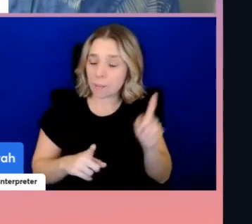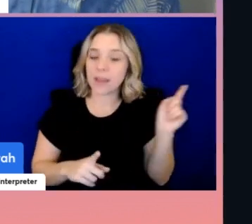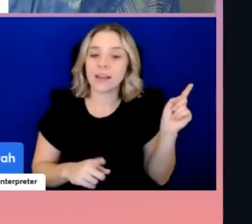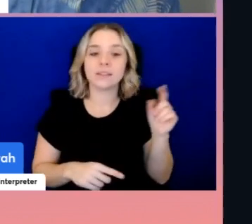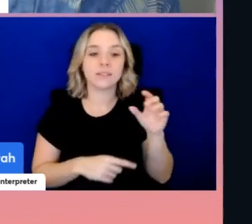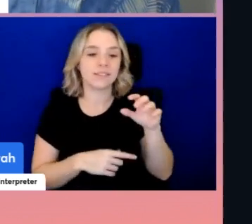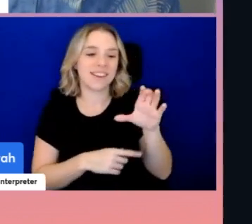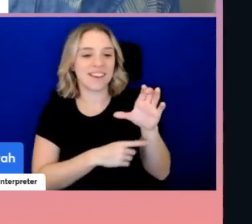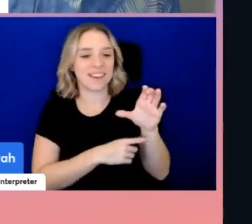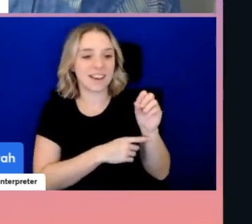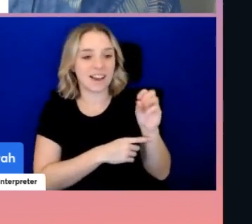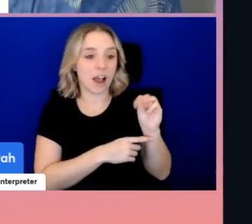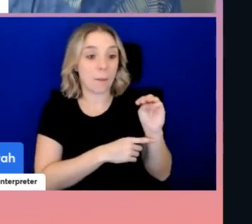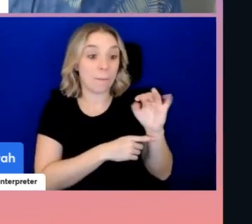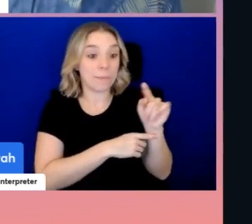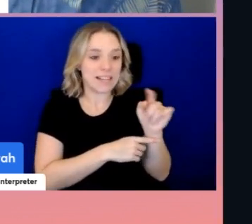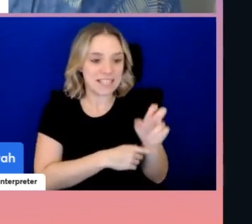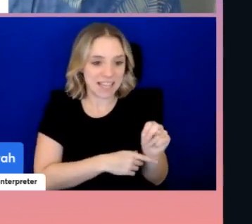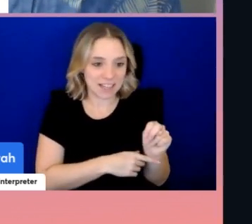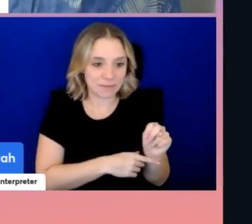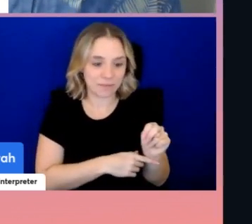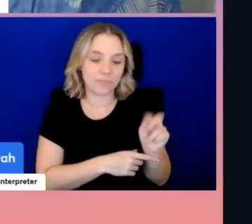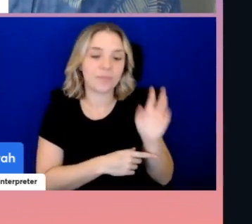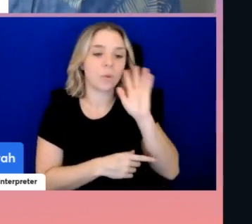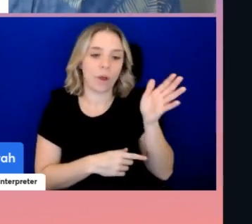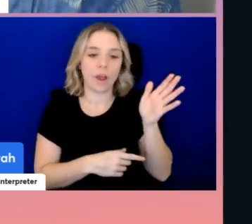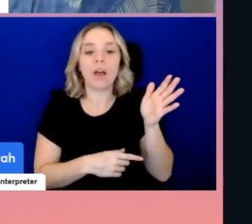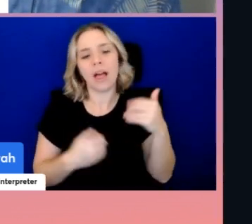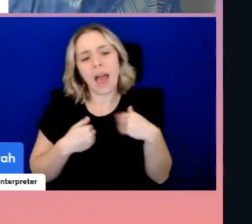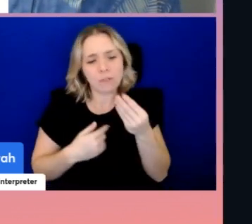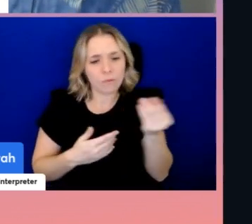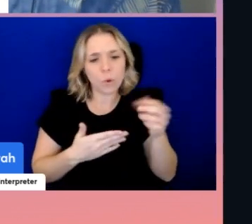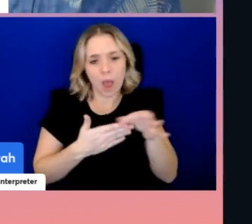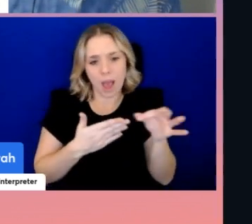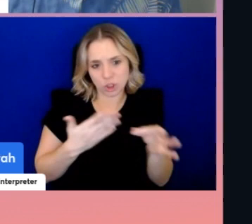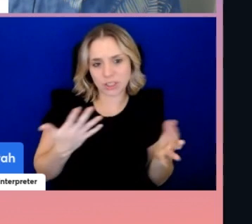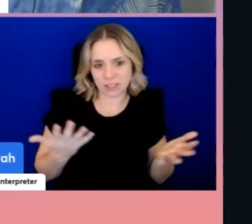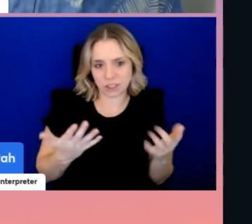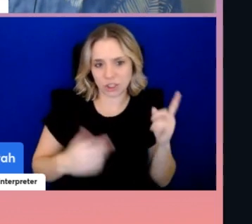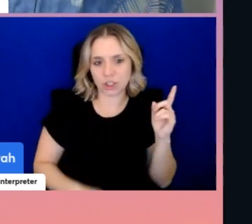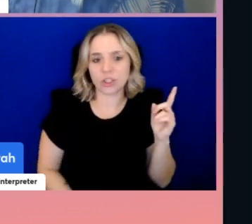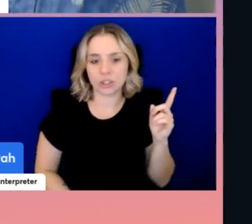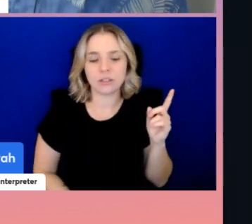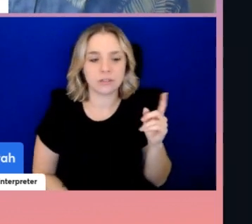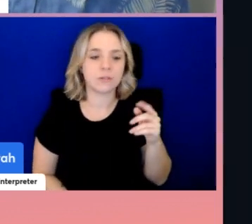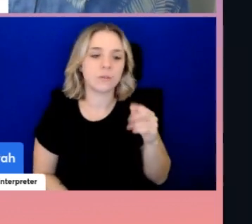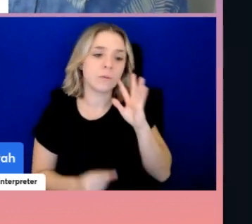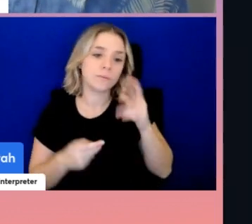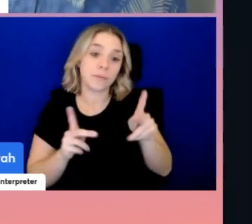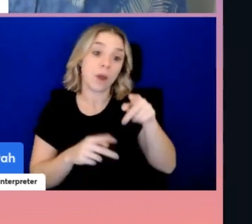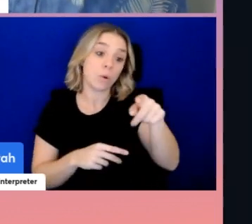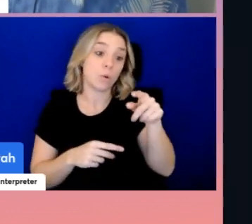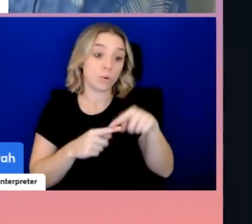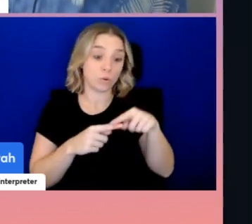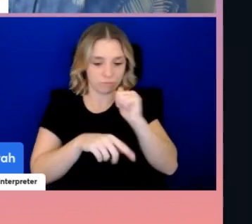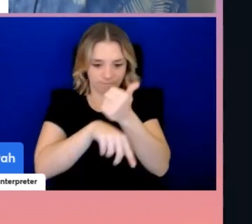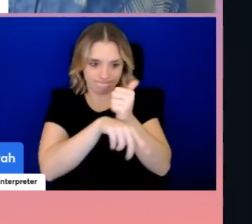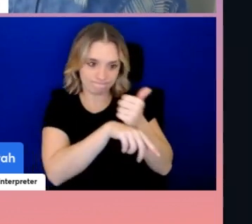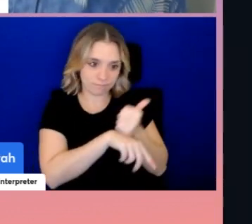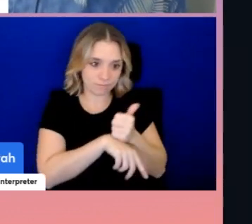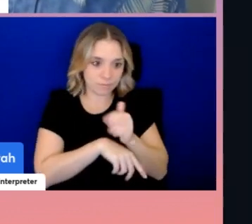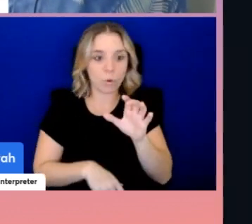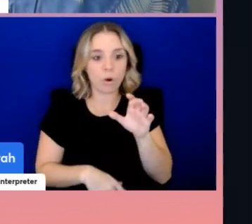commitIsIn will have a couple options here, and it allows you to format your commit